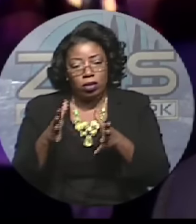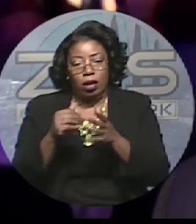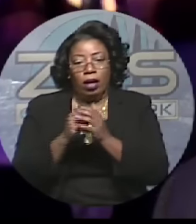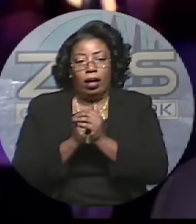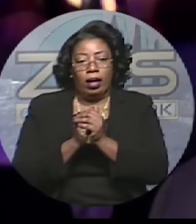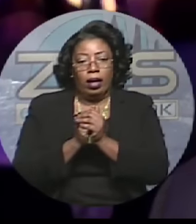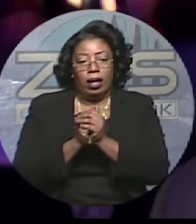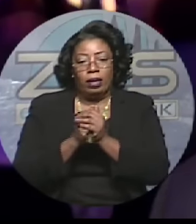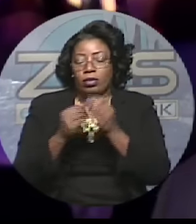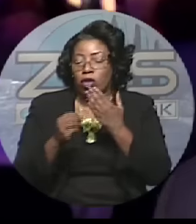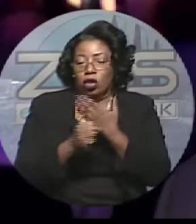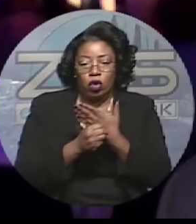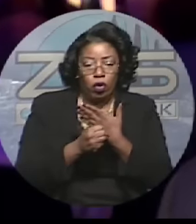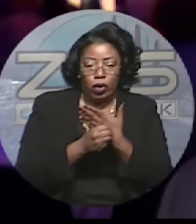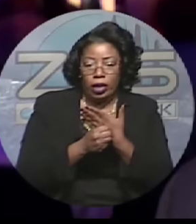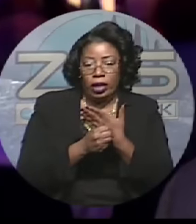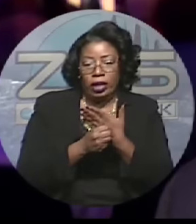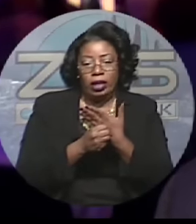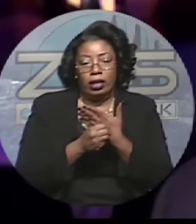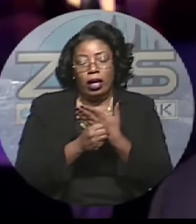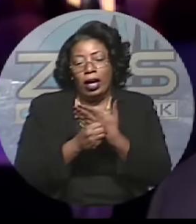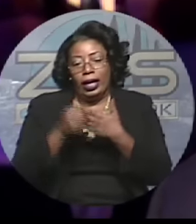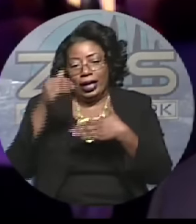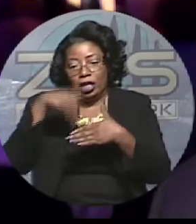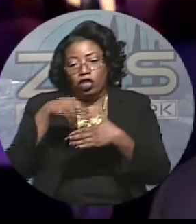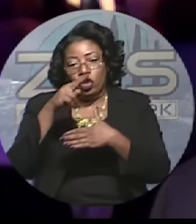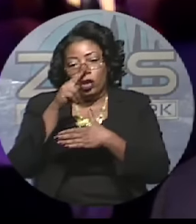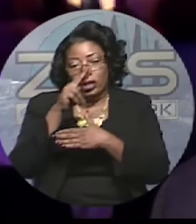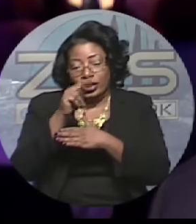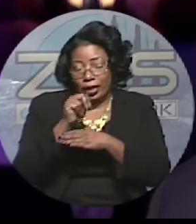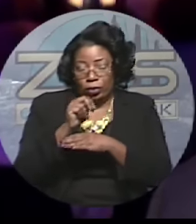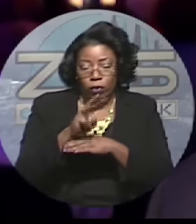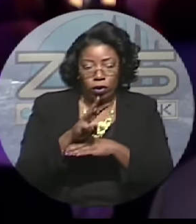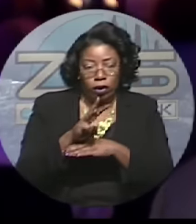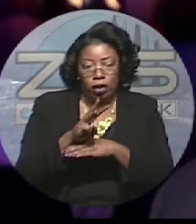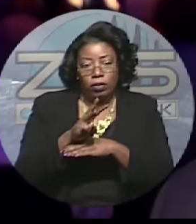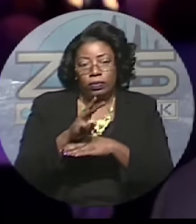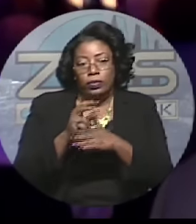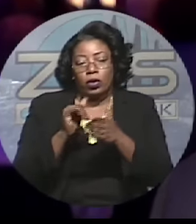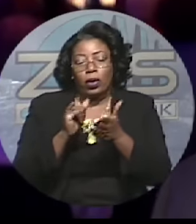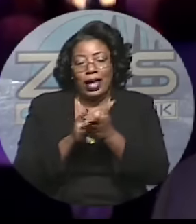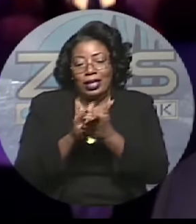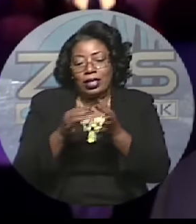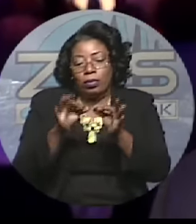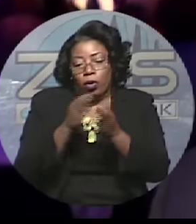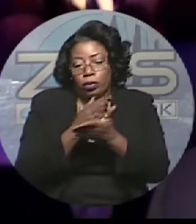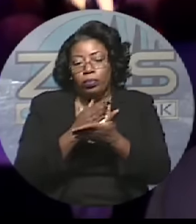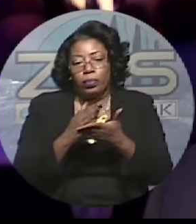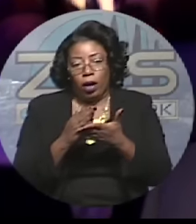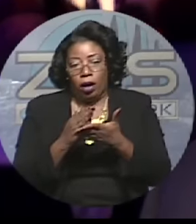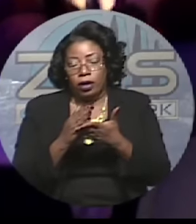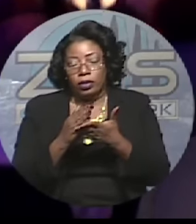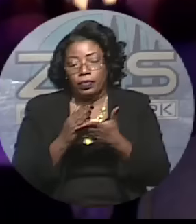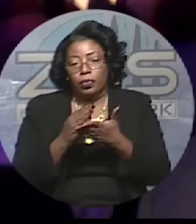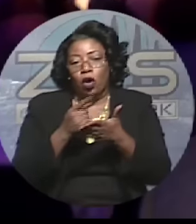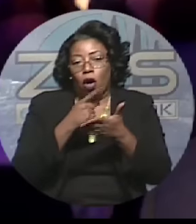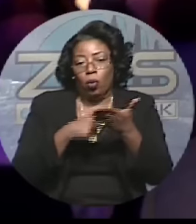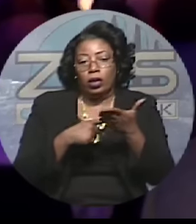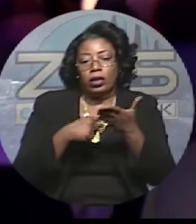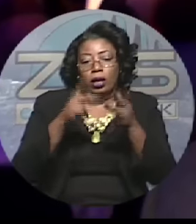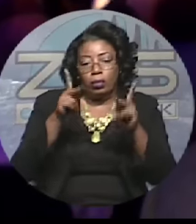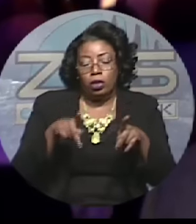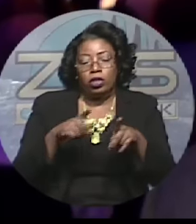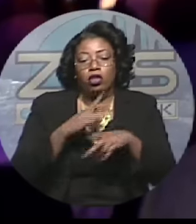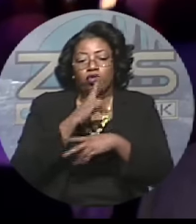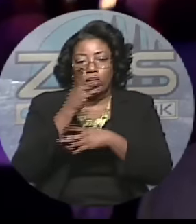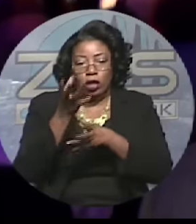and security breaches within networks. And so that's become a more and more important part of what customers really want these